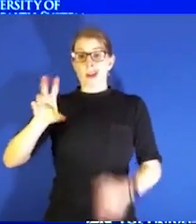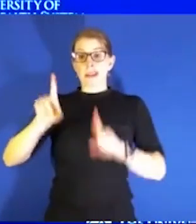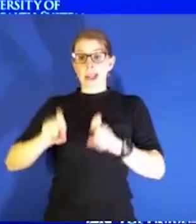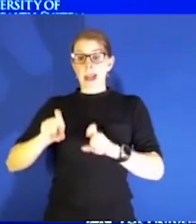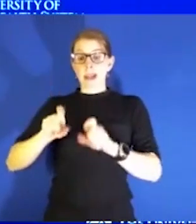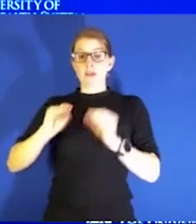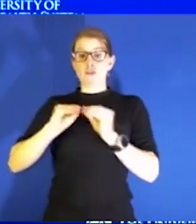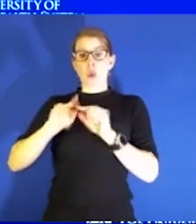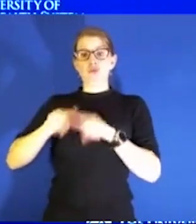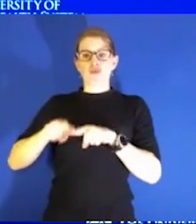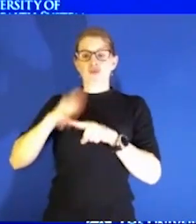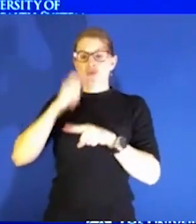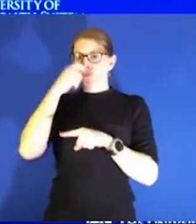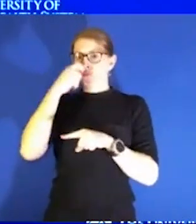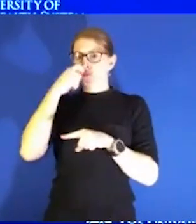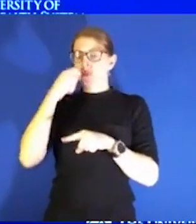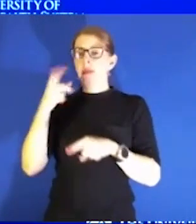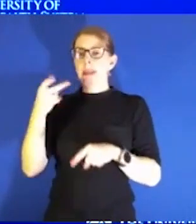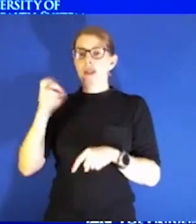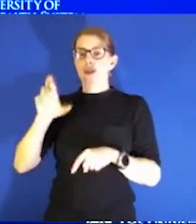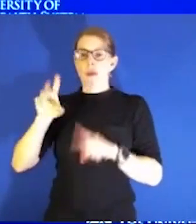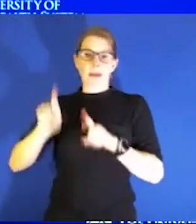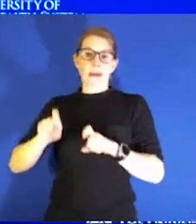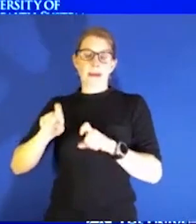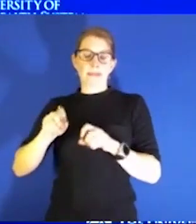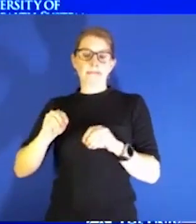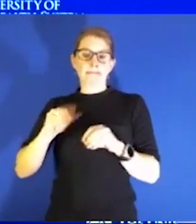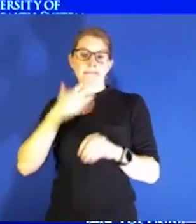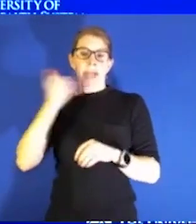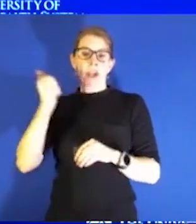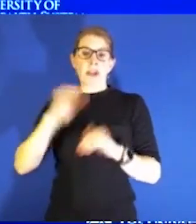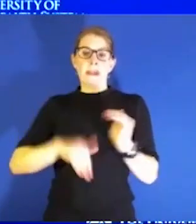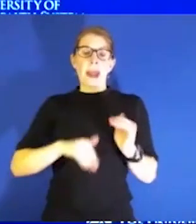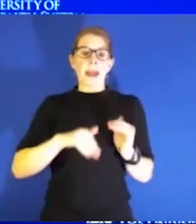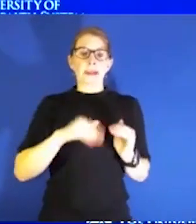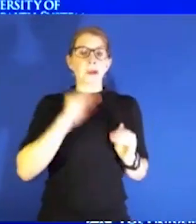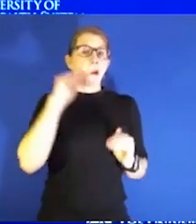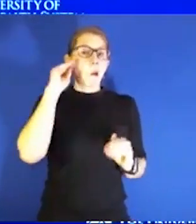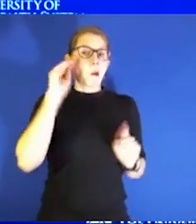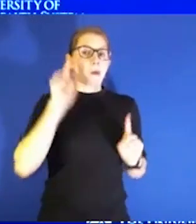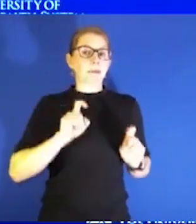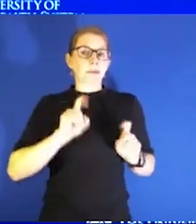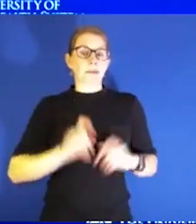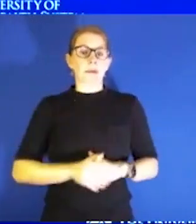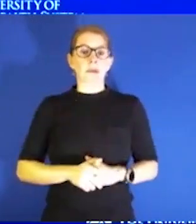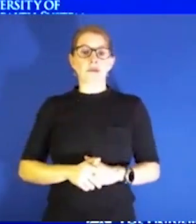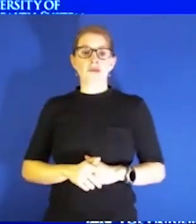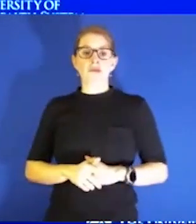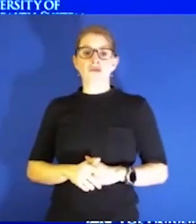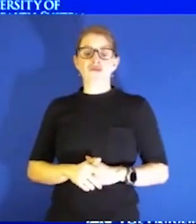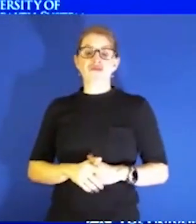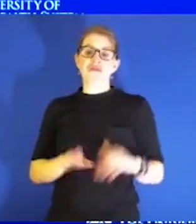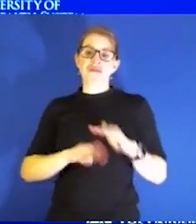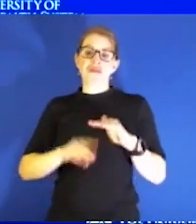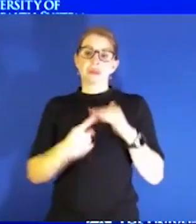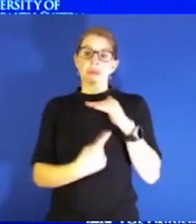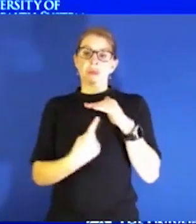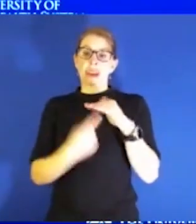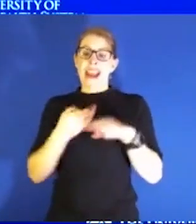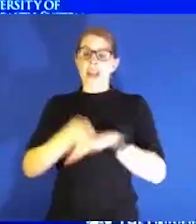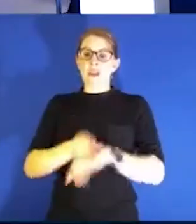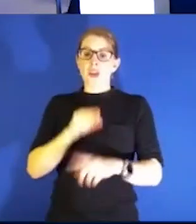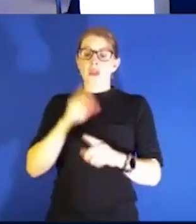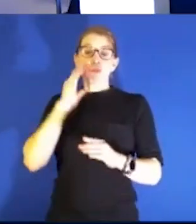reliable at that point. So those are the basics of quarantining after a known exposure.